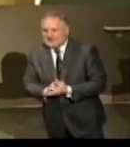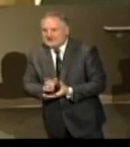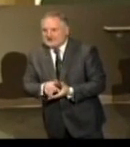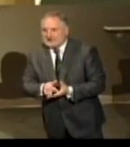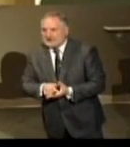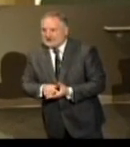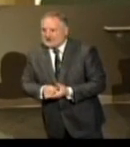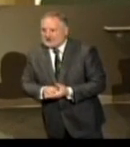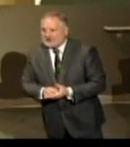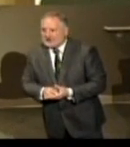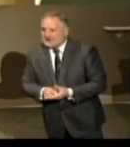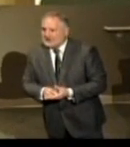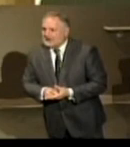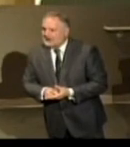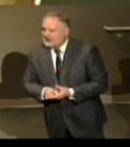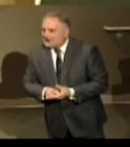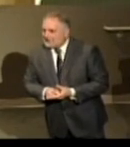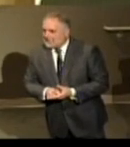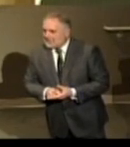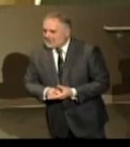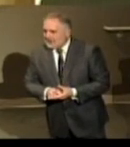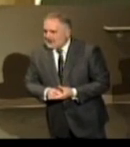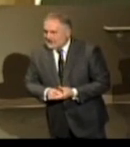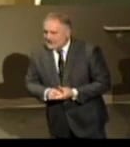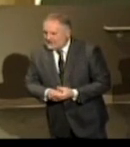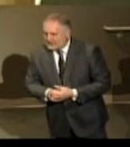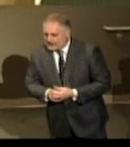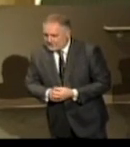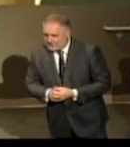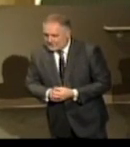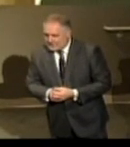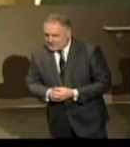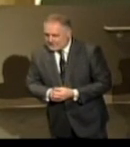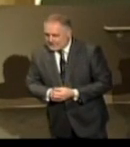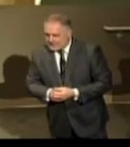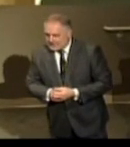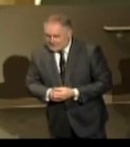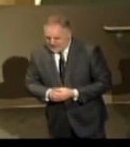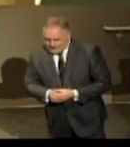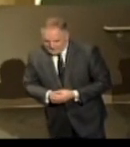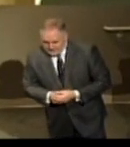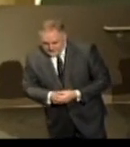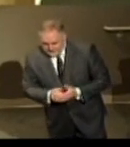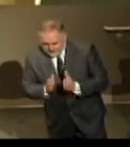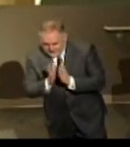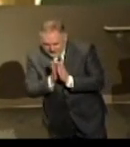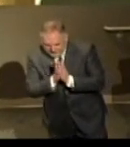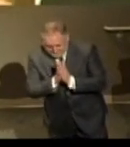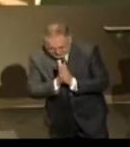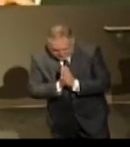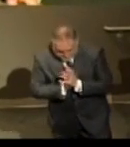and it sure has helped me. Our heads are bowed, our eyes are closed.